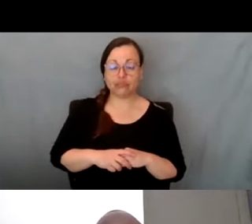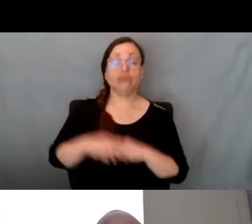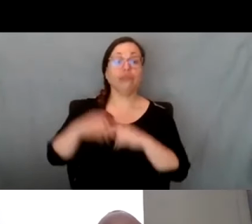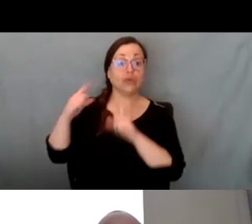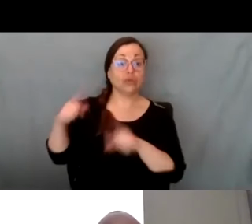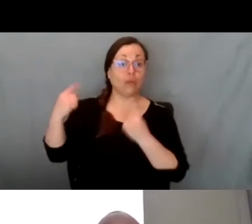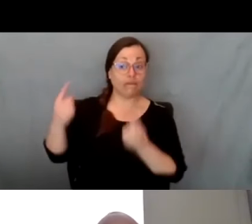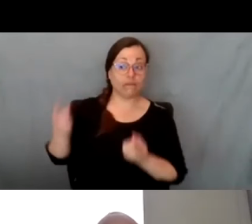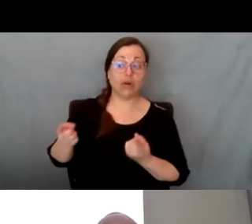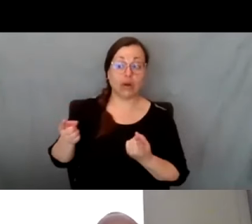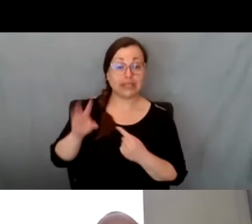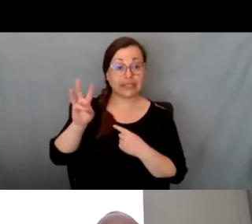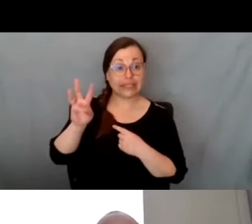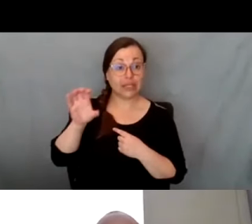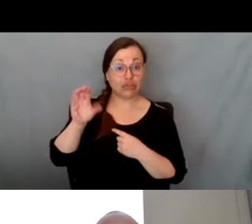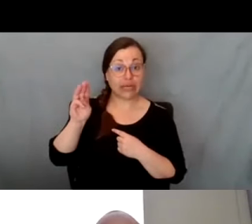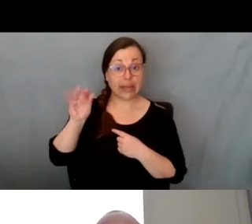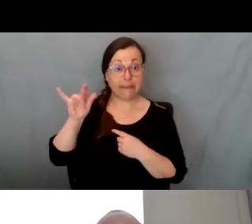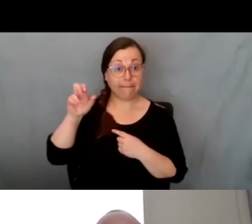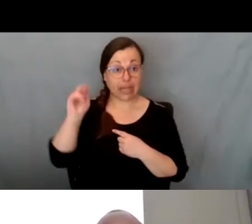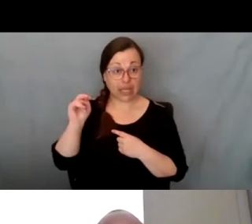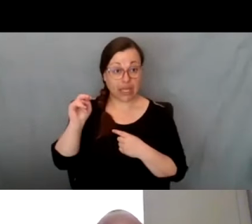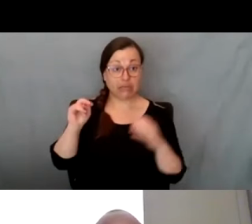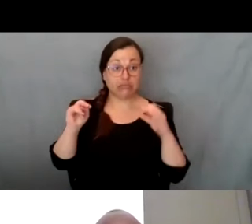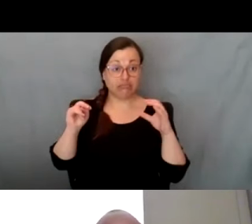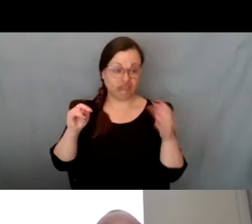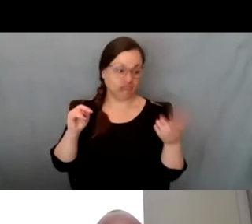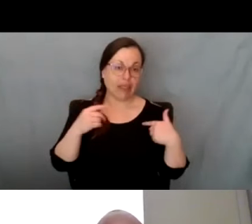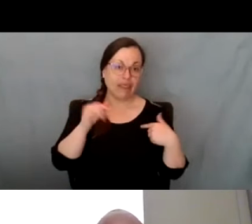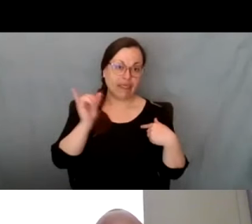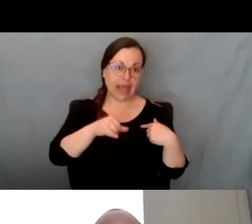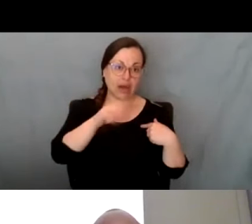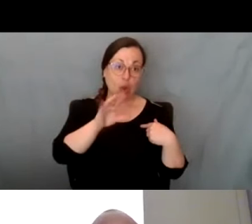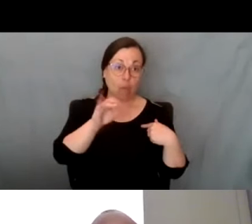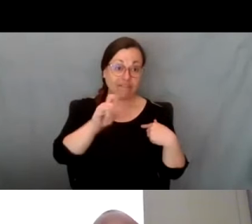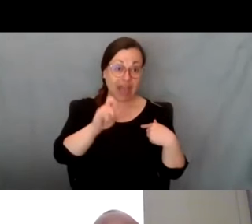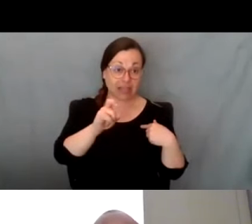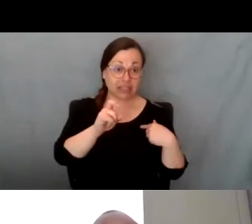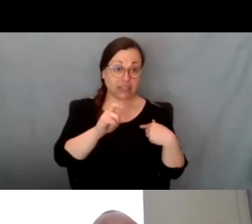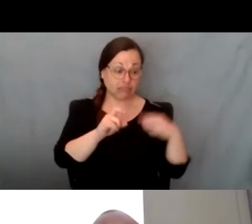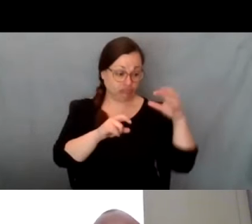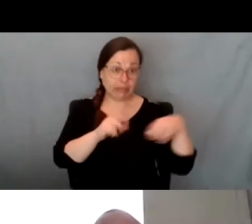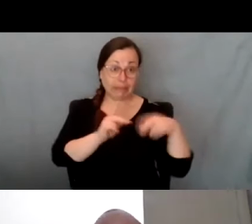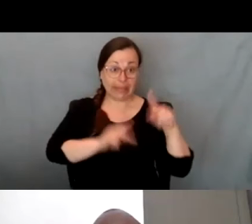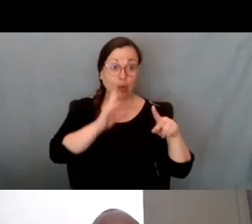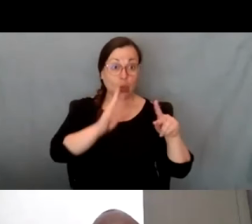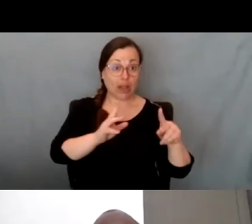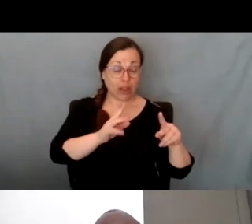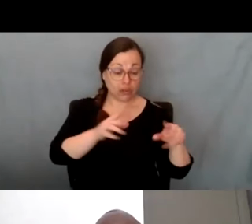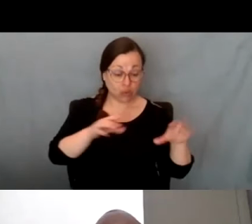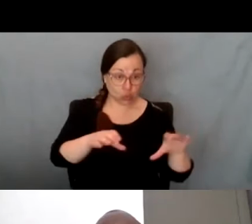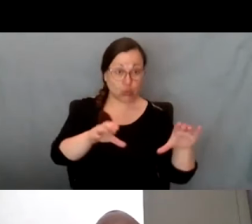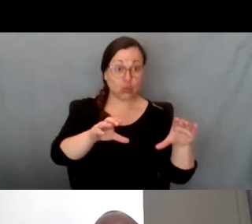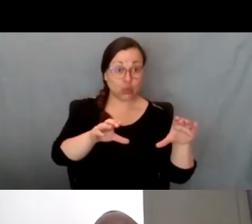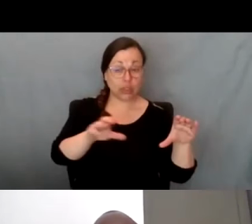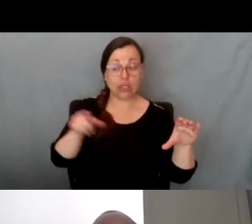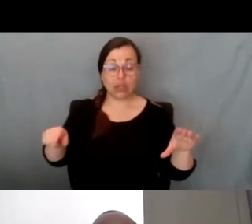these 600 million that are going to be mobilized by the COVAX facility, the AVAT